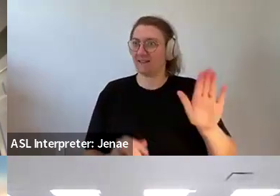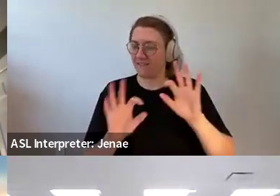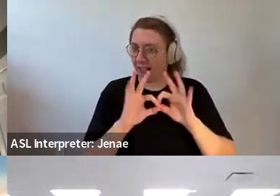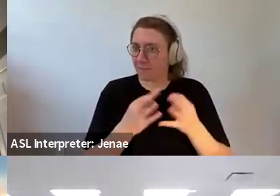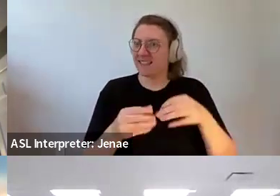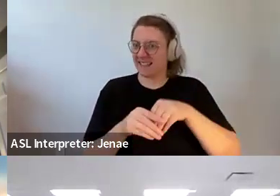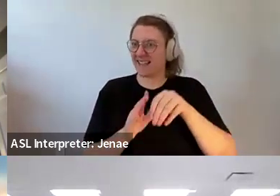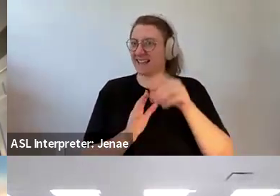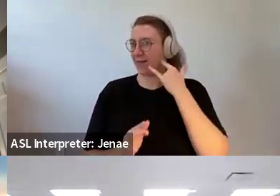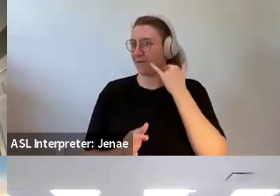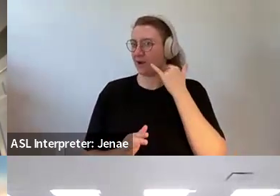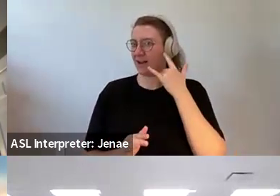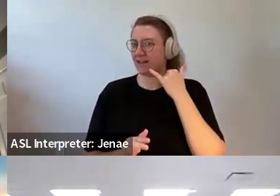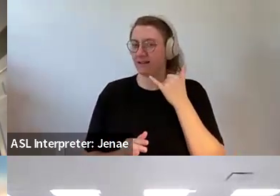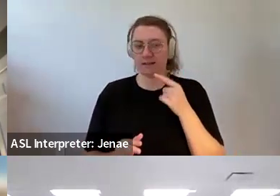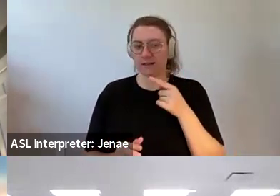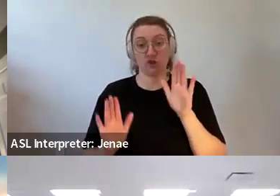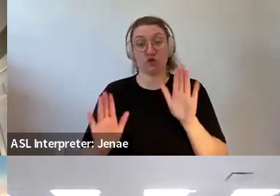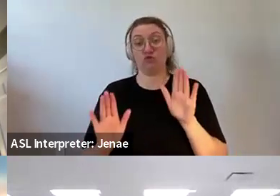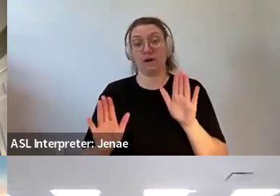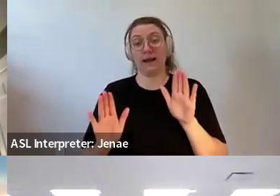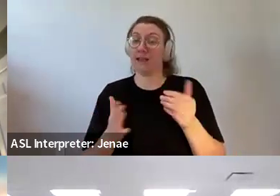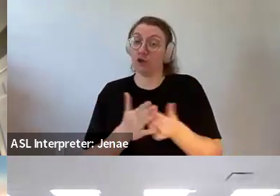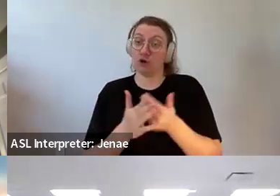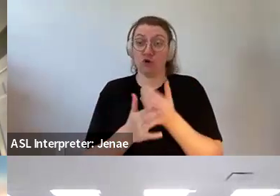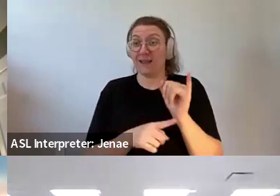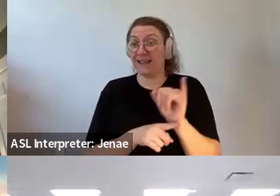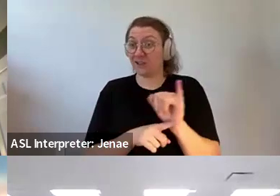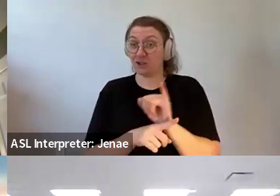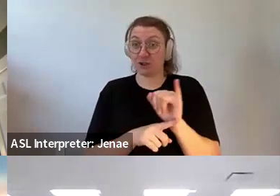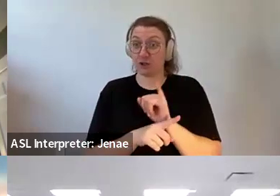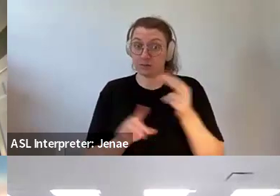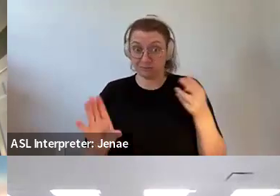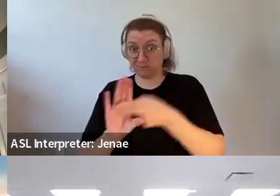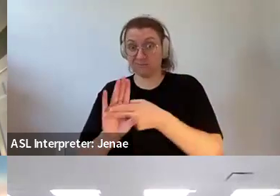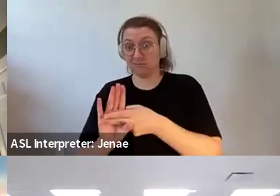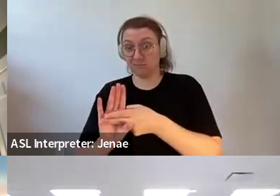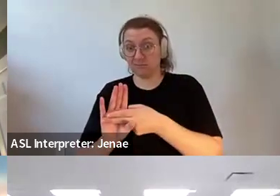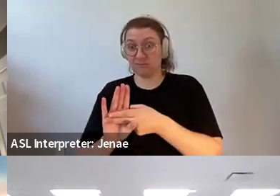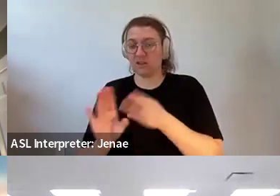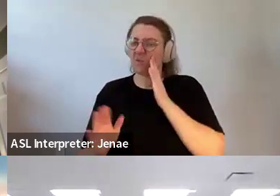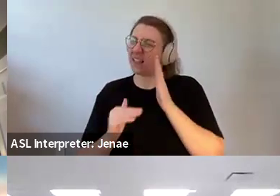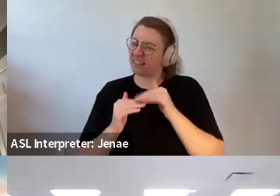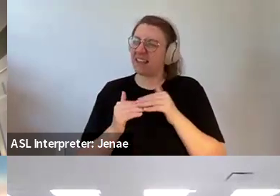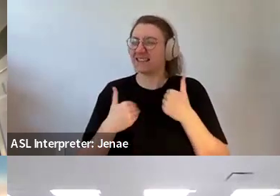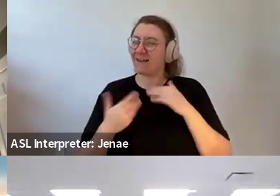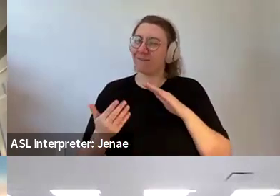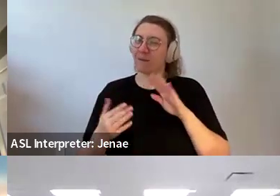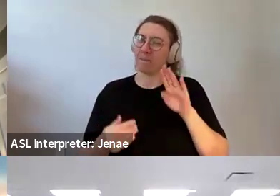of California. And it's great that new interns that are coming on will at least have that